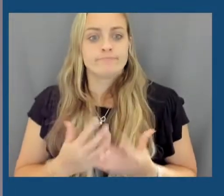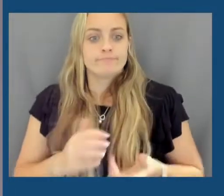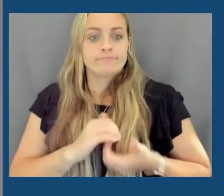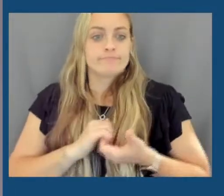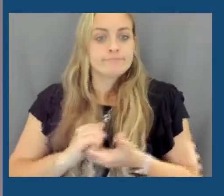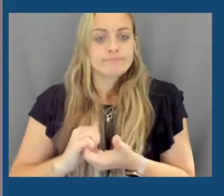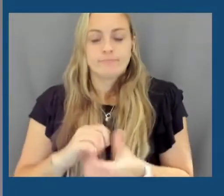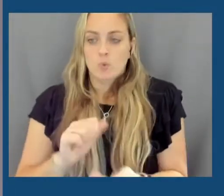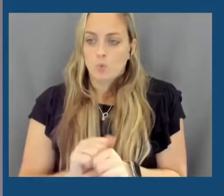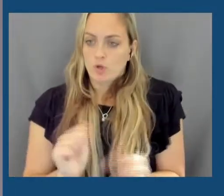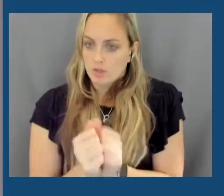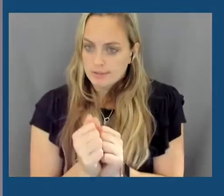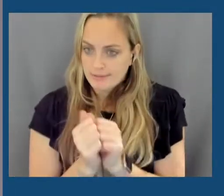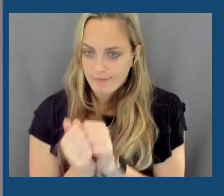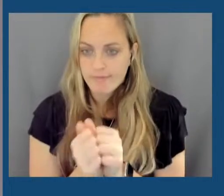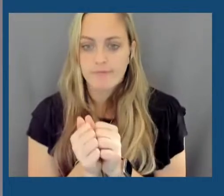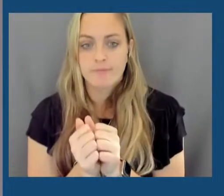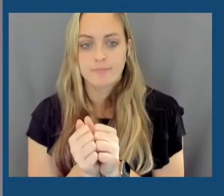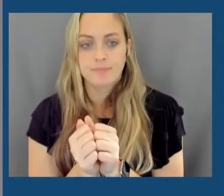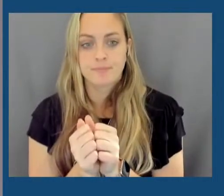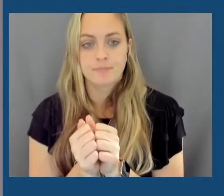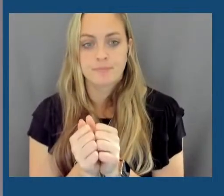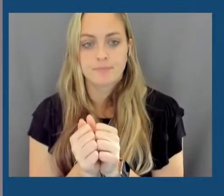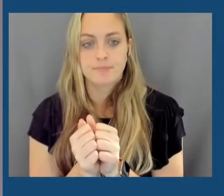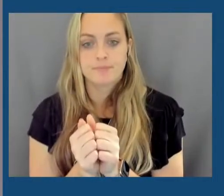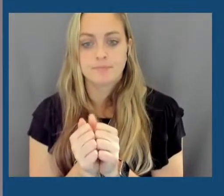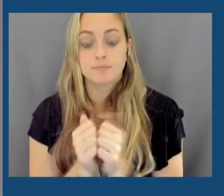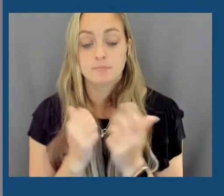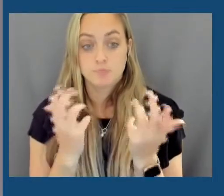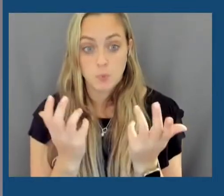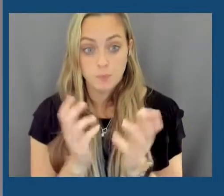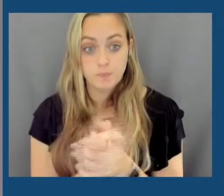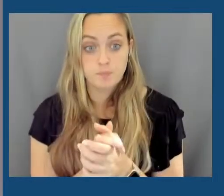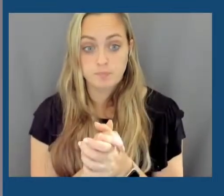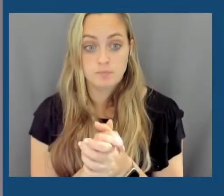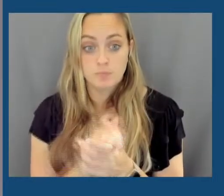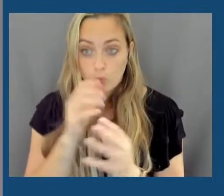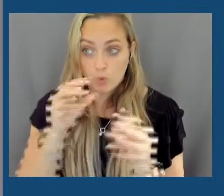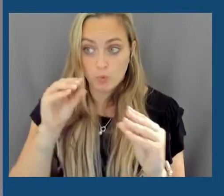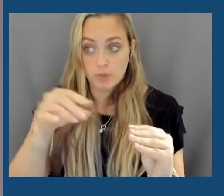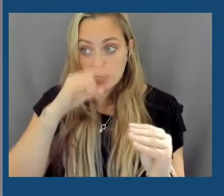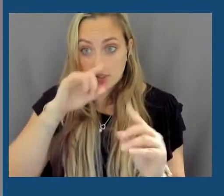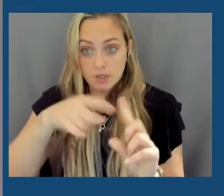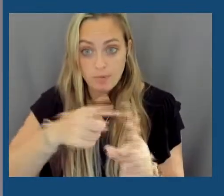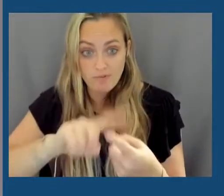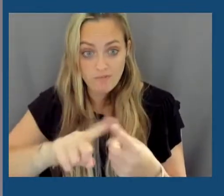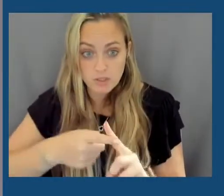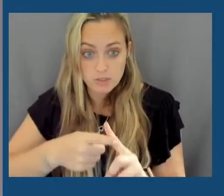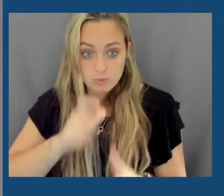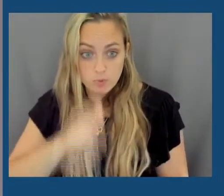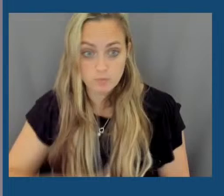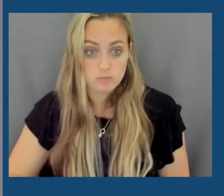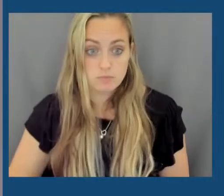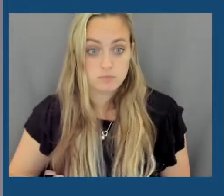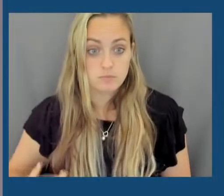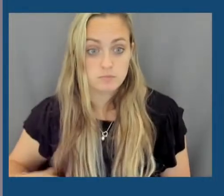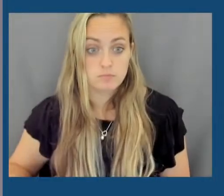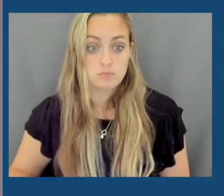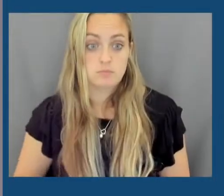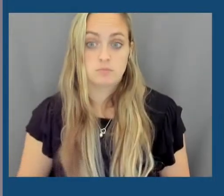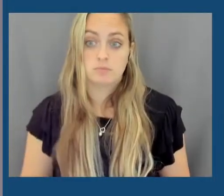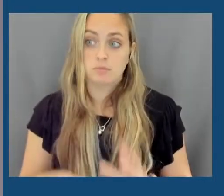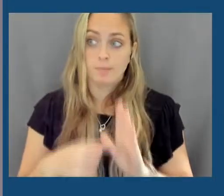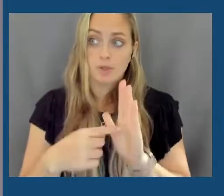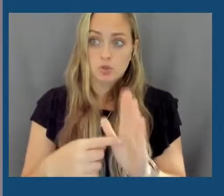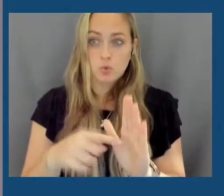something together. So we don't teach a kid about friendship by showing them